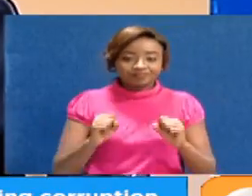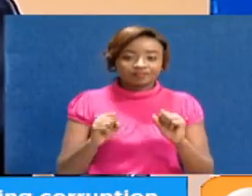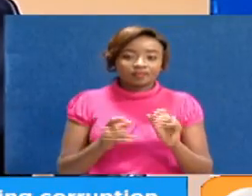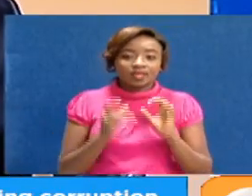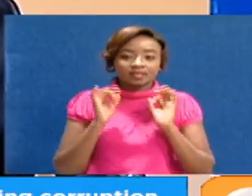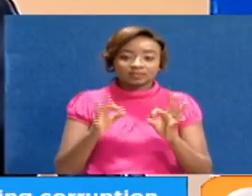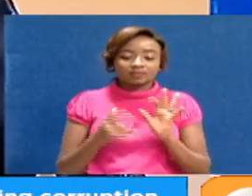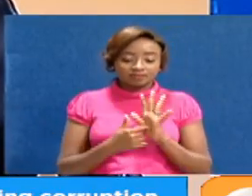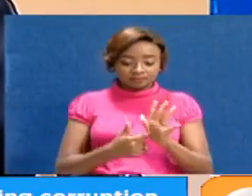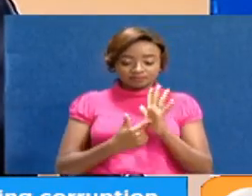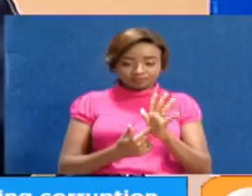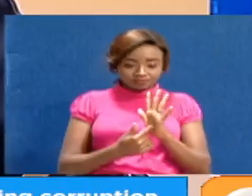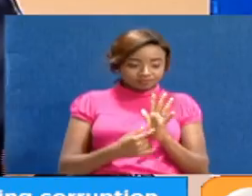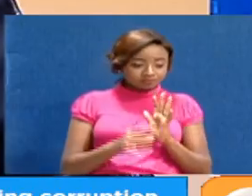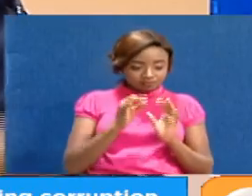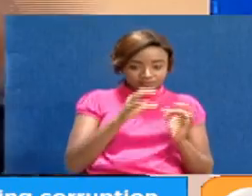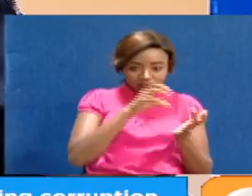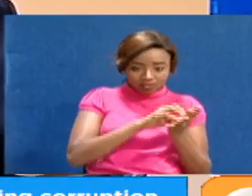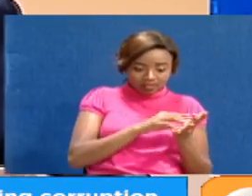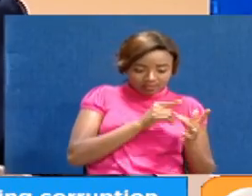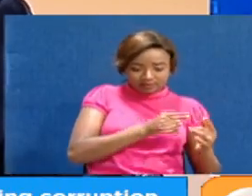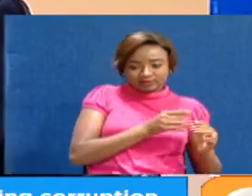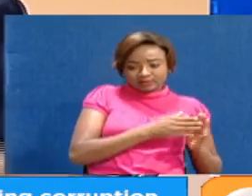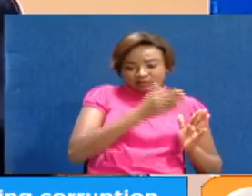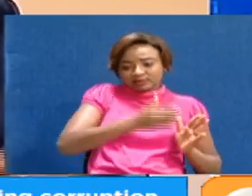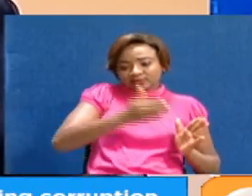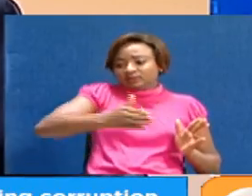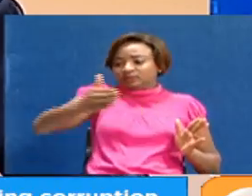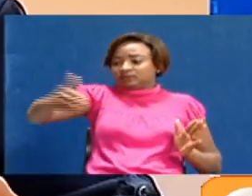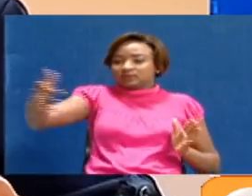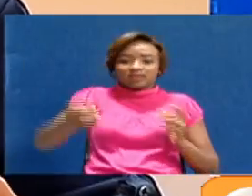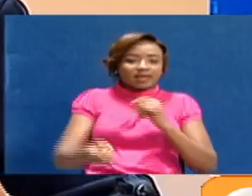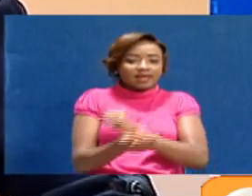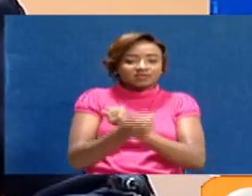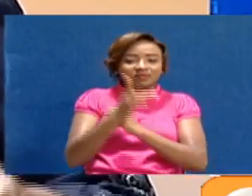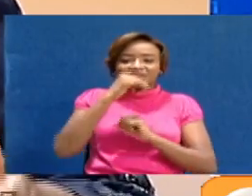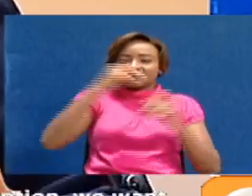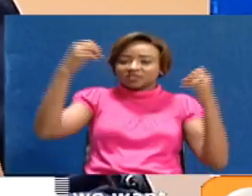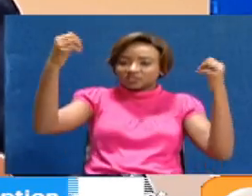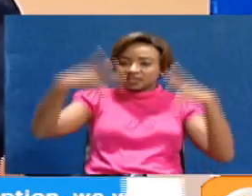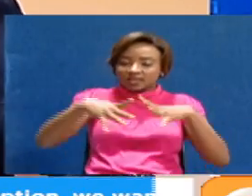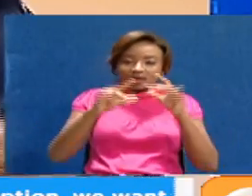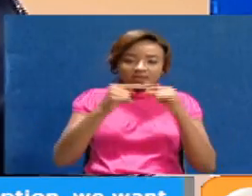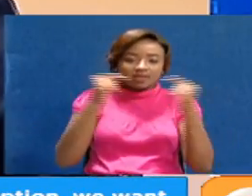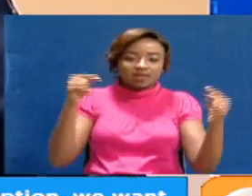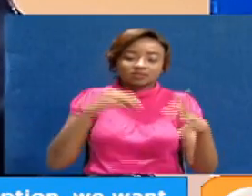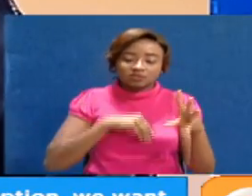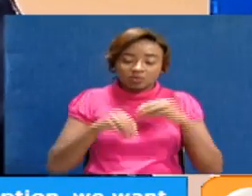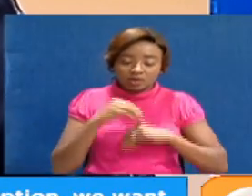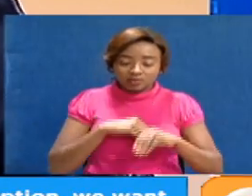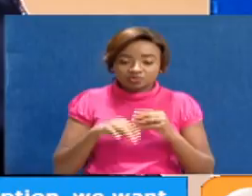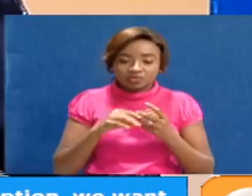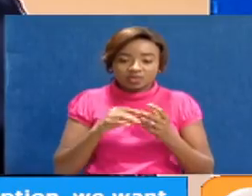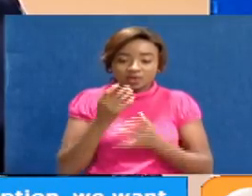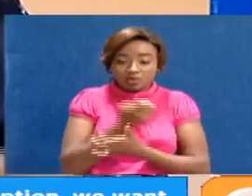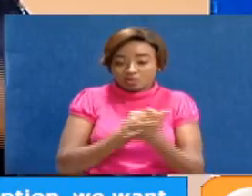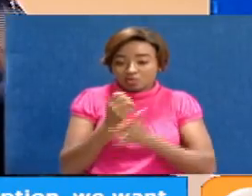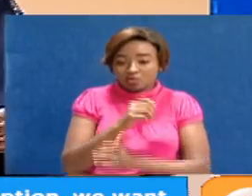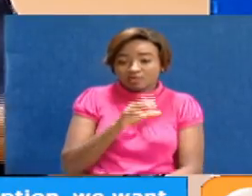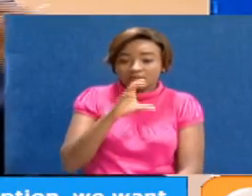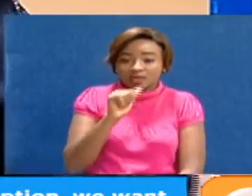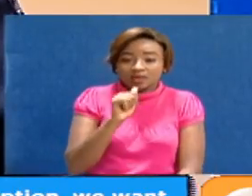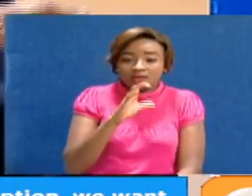starts today, it will go on and on. It's provided for in the Anti-Corruption and Economic Crimes Act that corruption cases